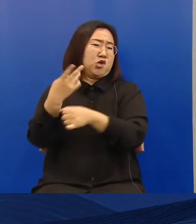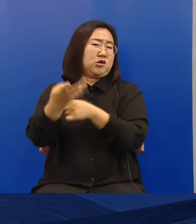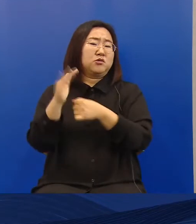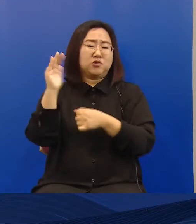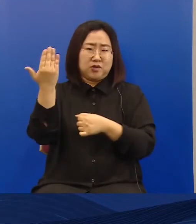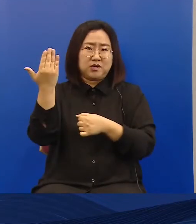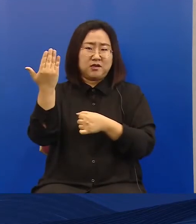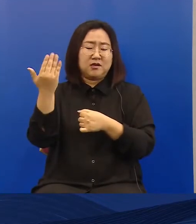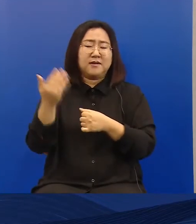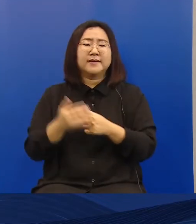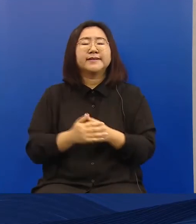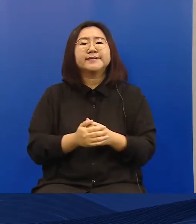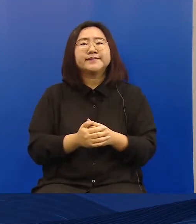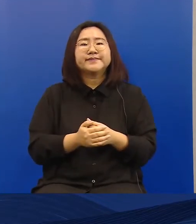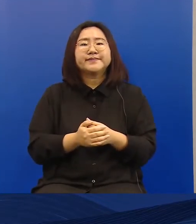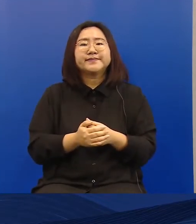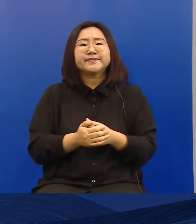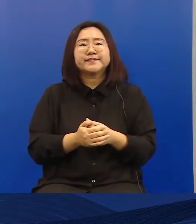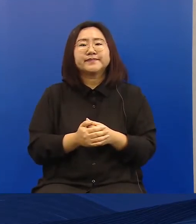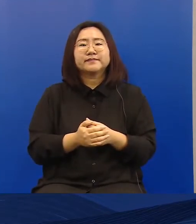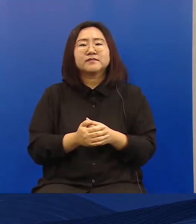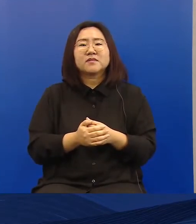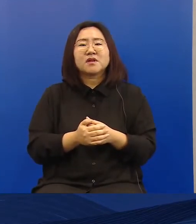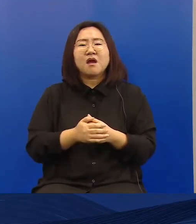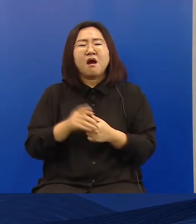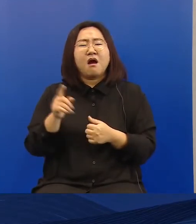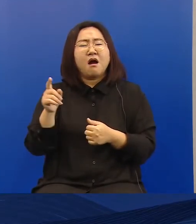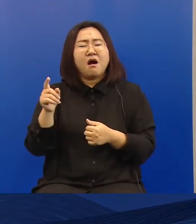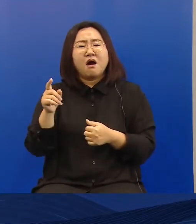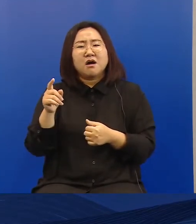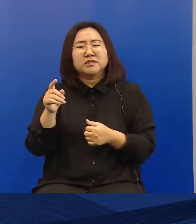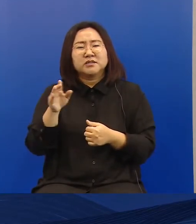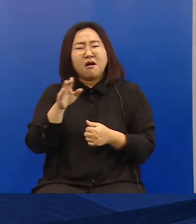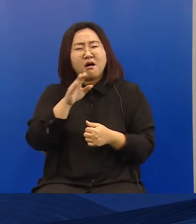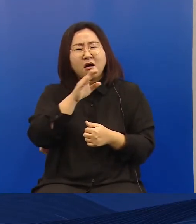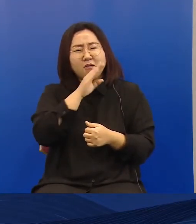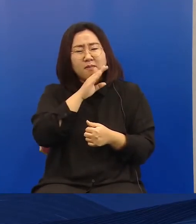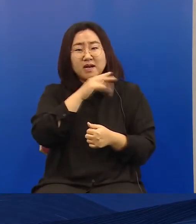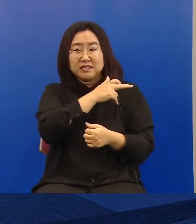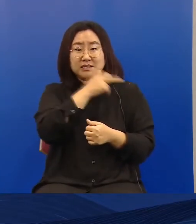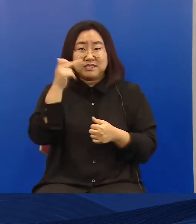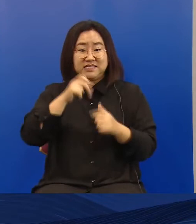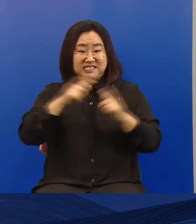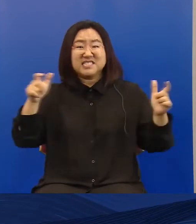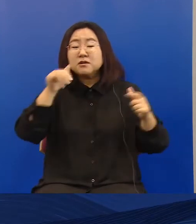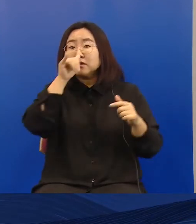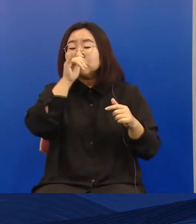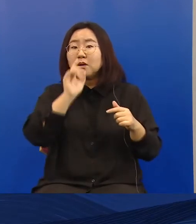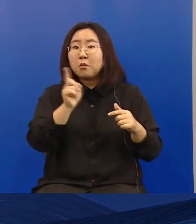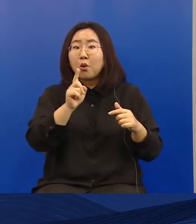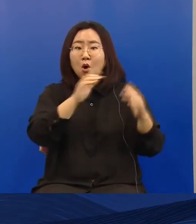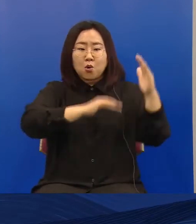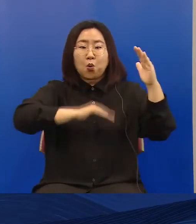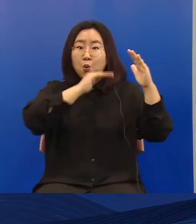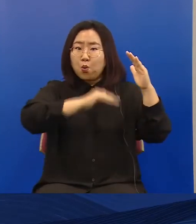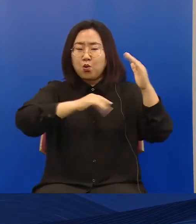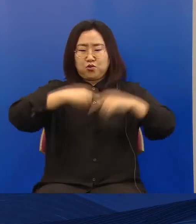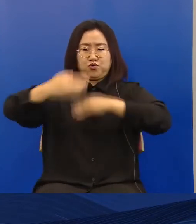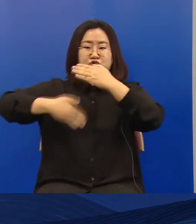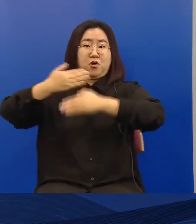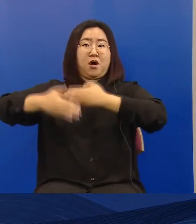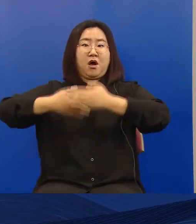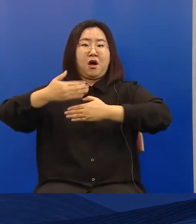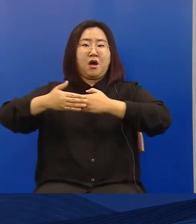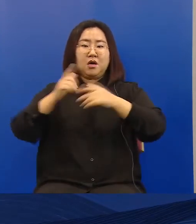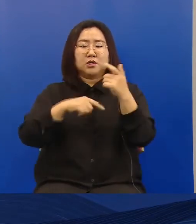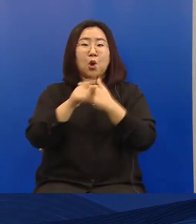a huge increase in the visibility of sign language interpreters on public media. You see them